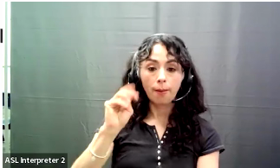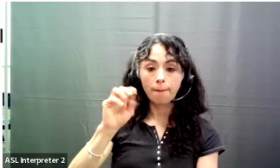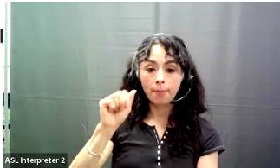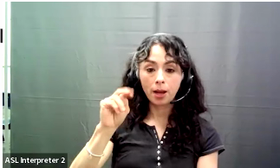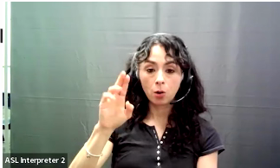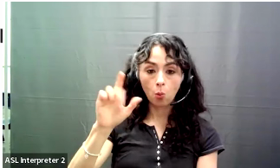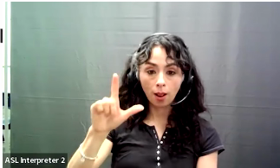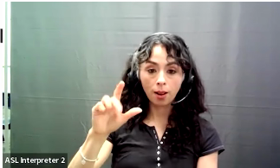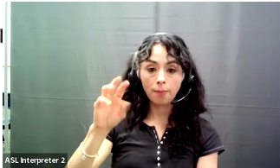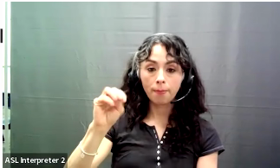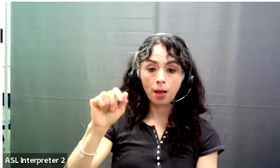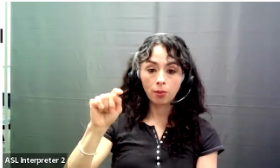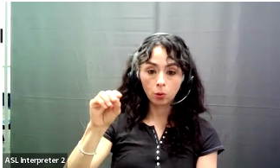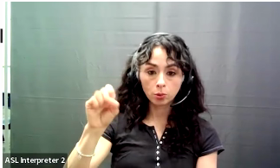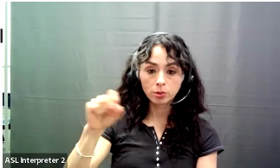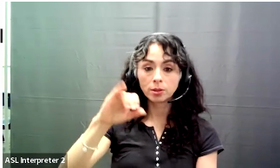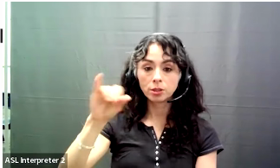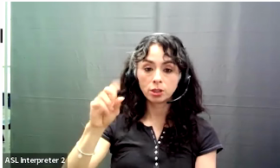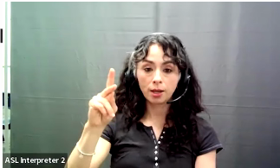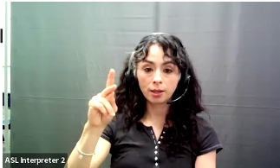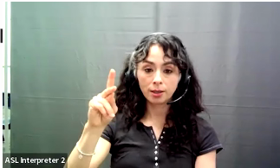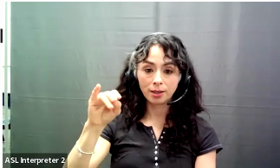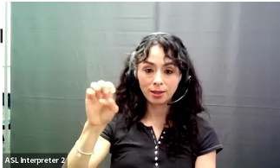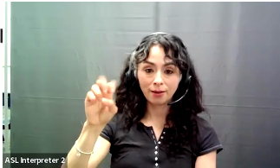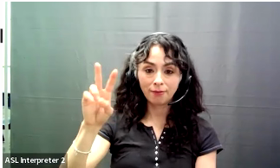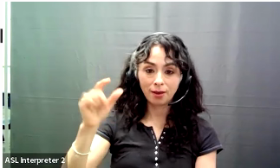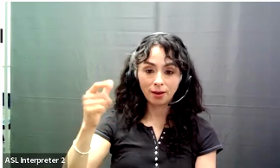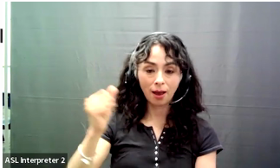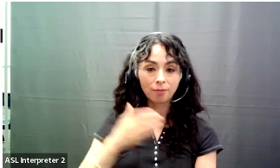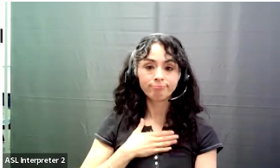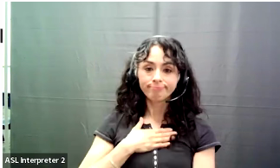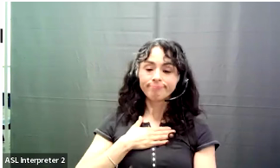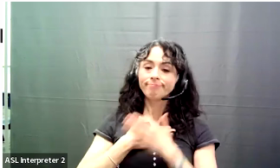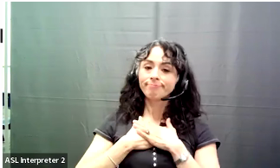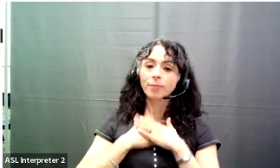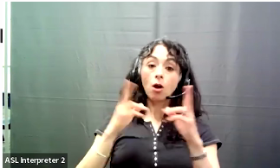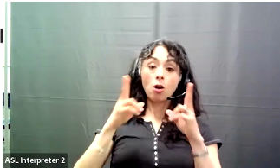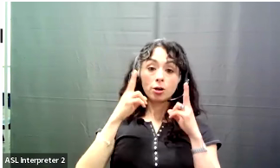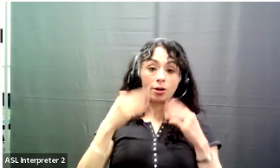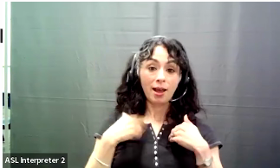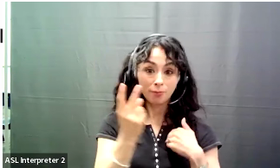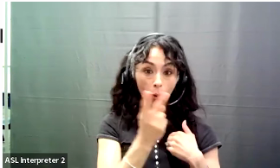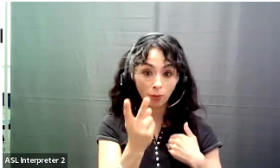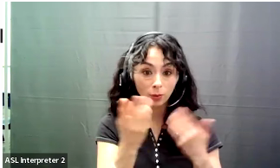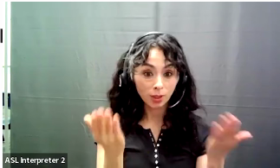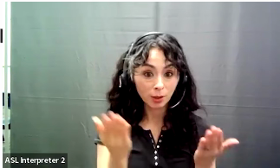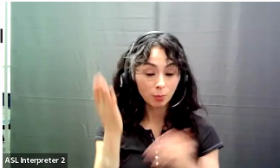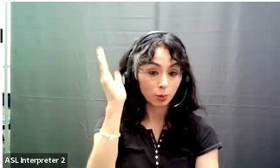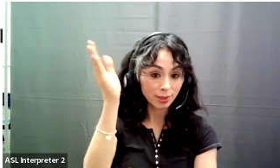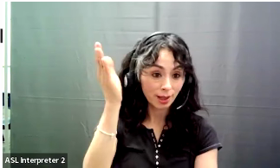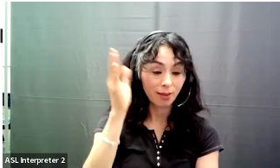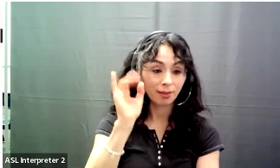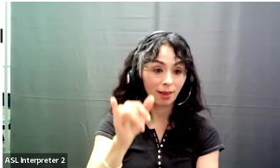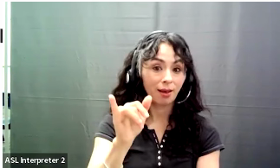Vega. It is a pleasure and honor having you with us,